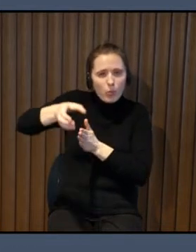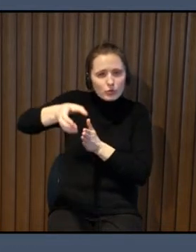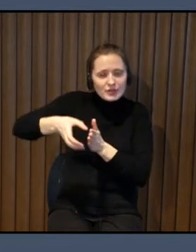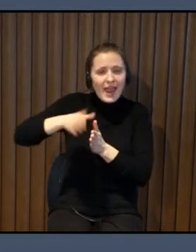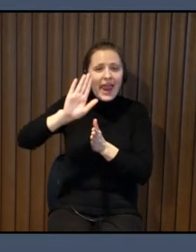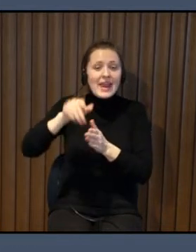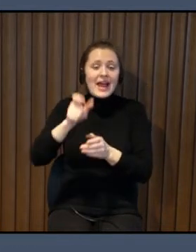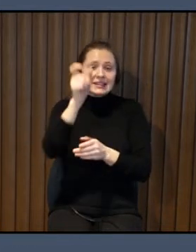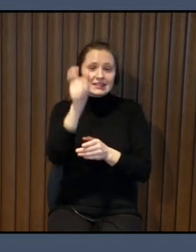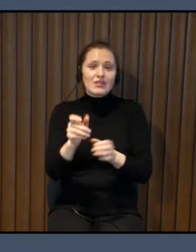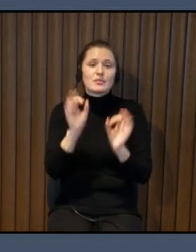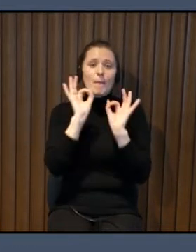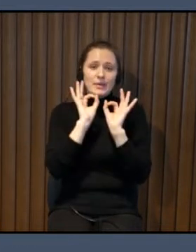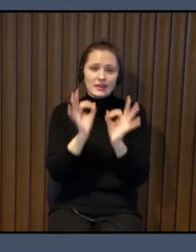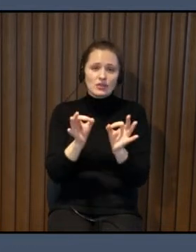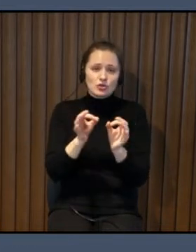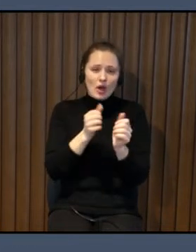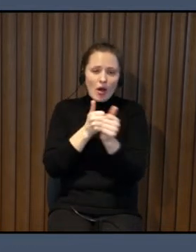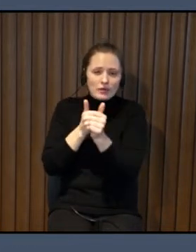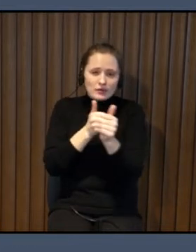for people with